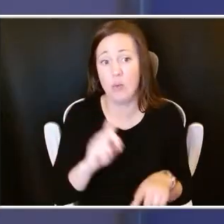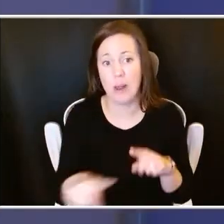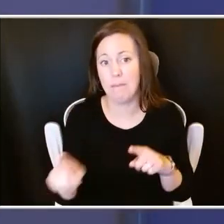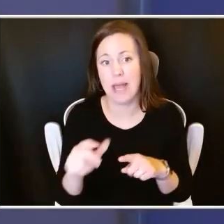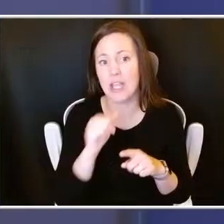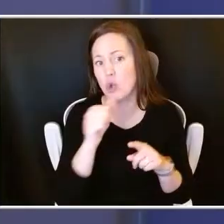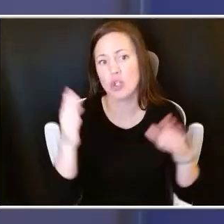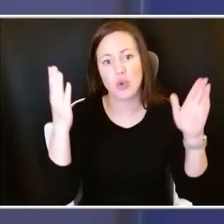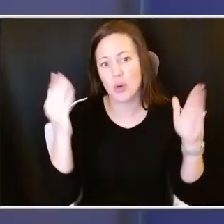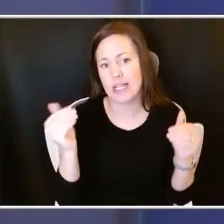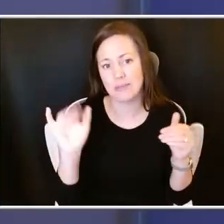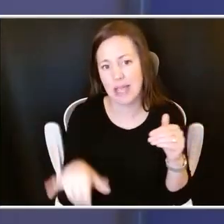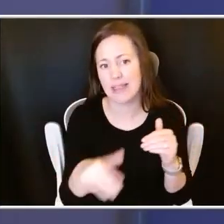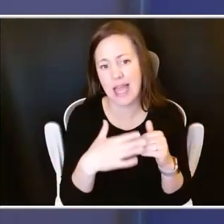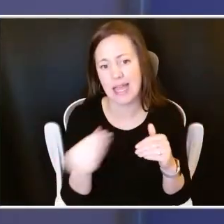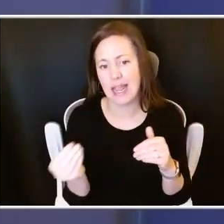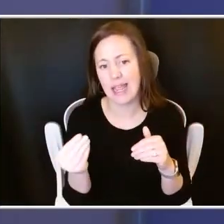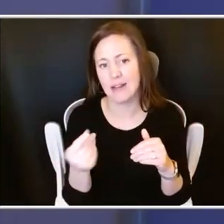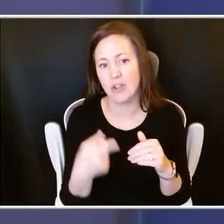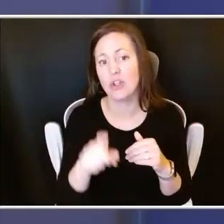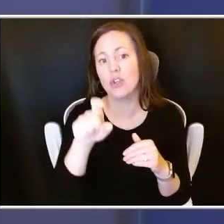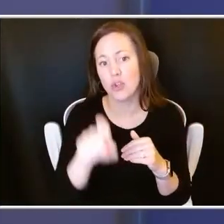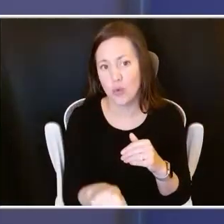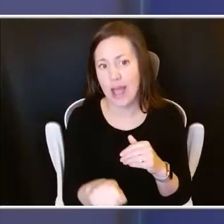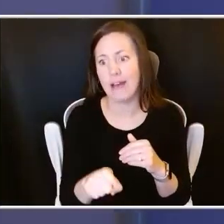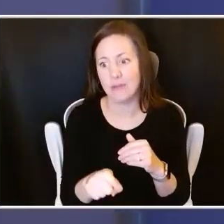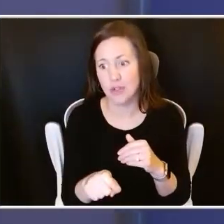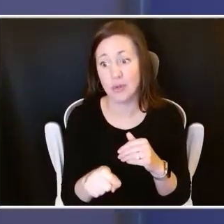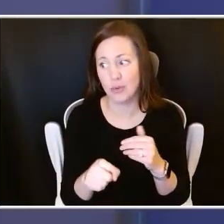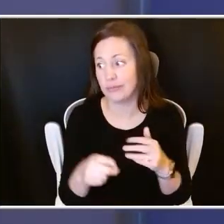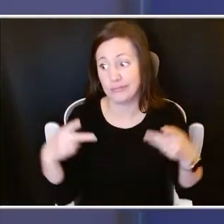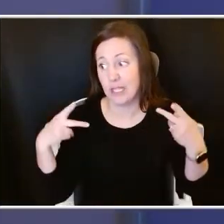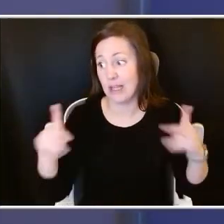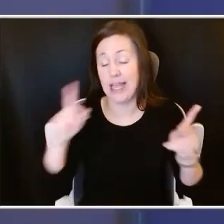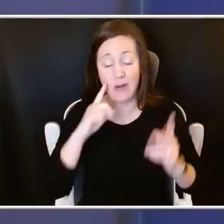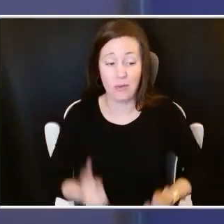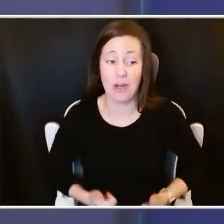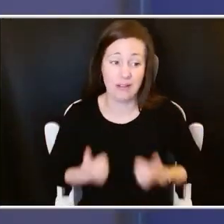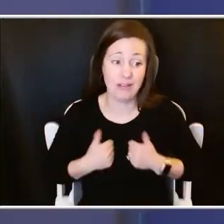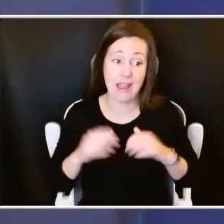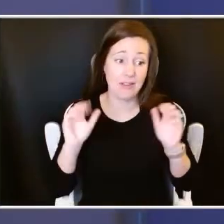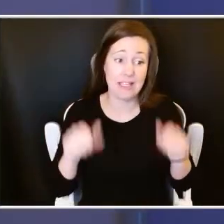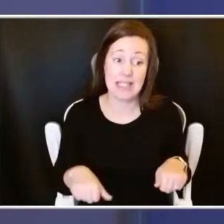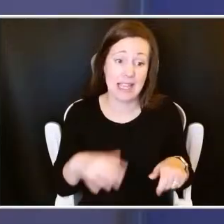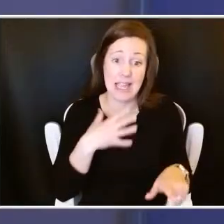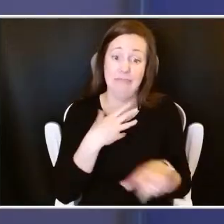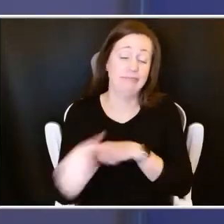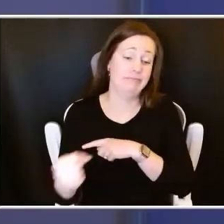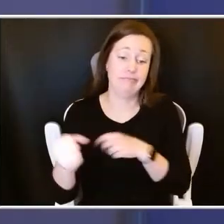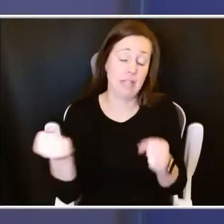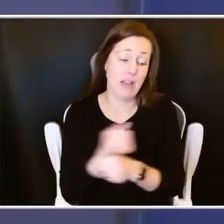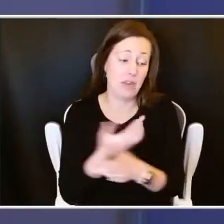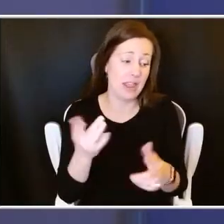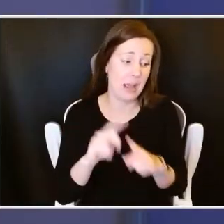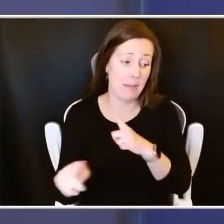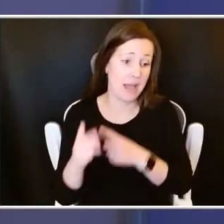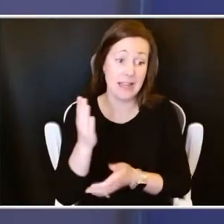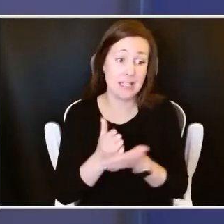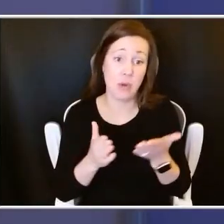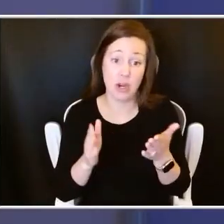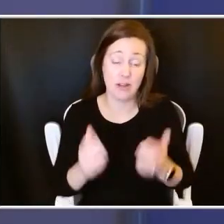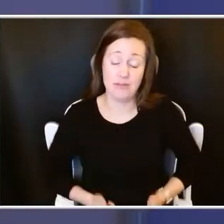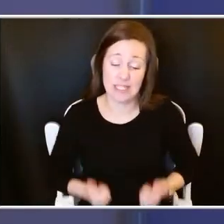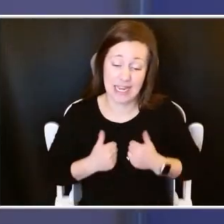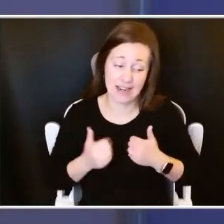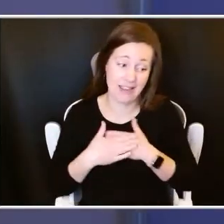And you have to make room for it in your life because it can be all-consuming. But it's part of staying alive. So you